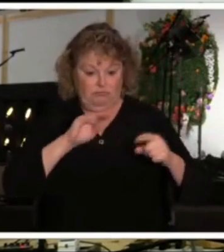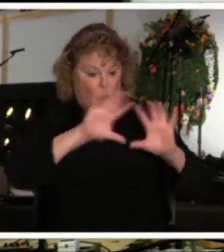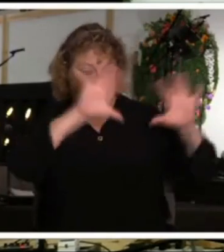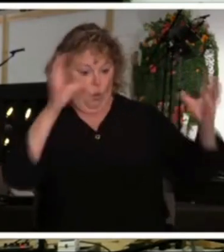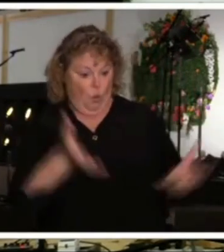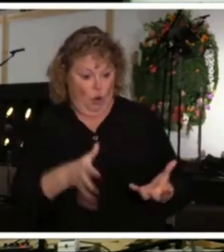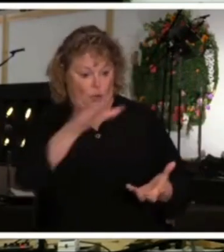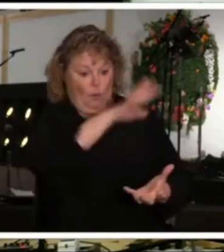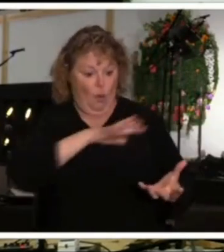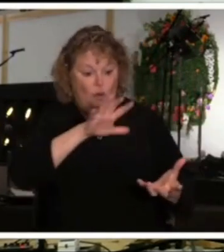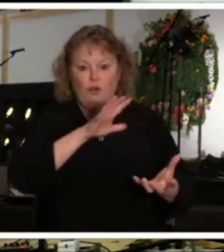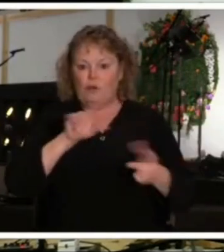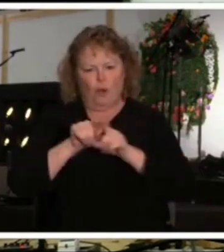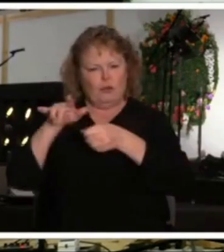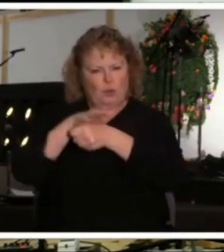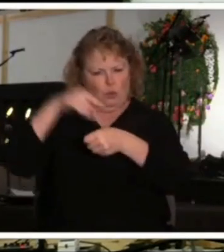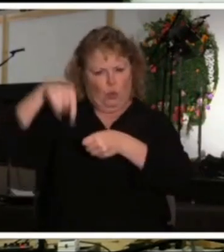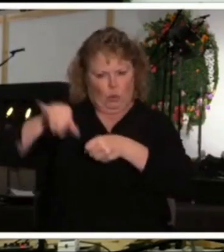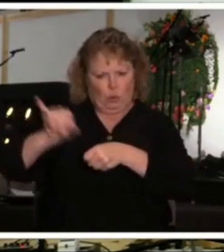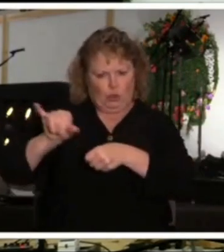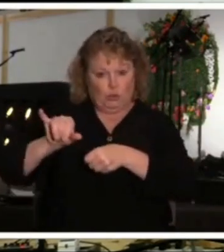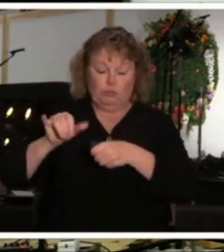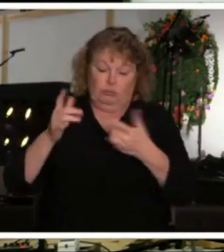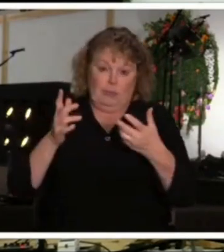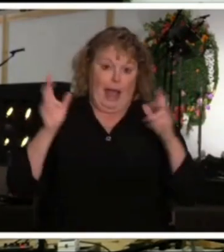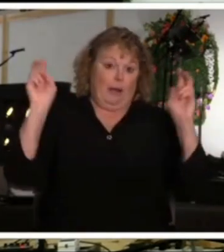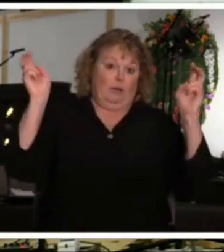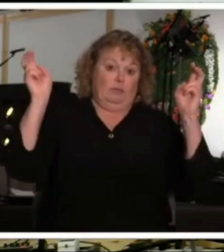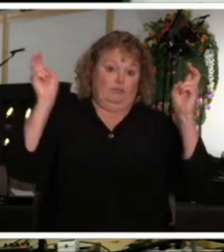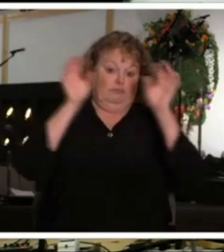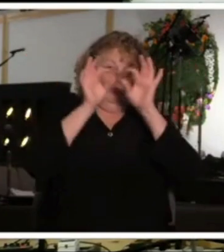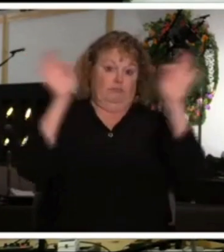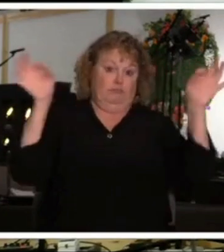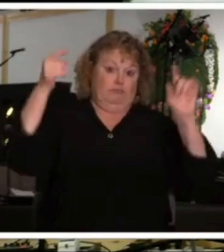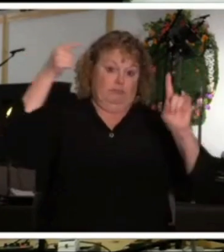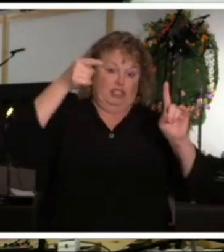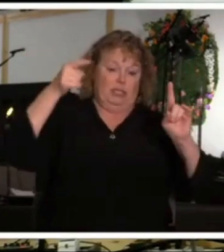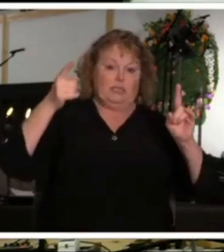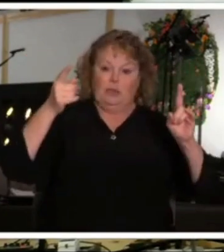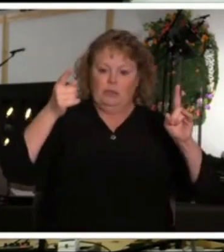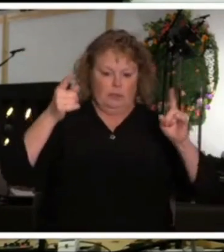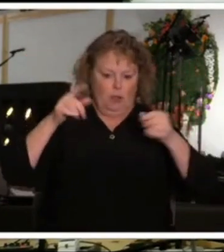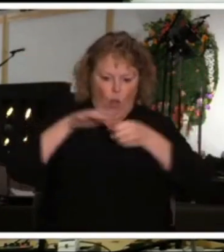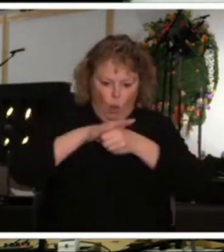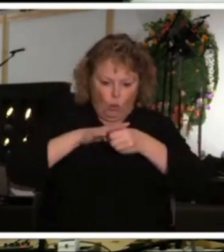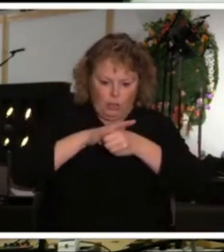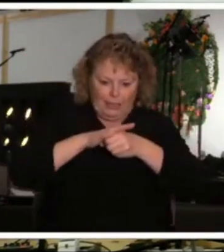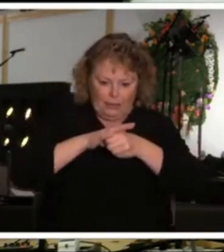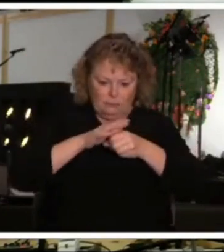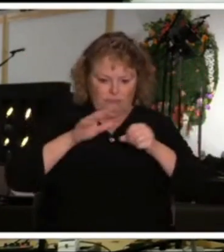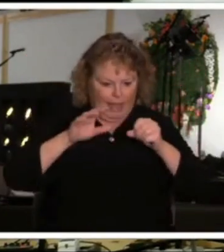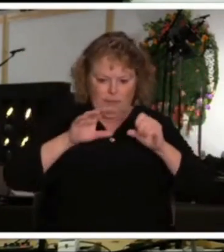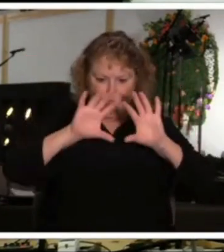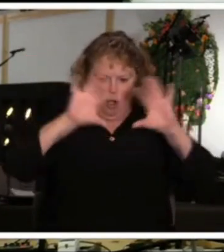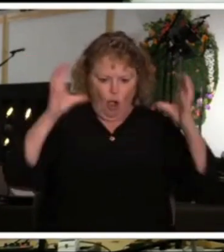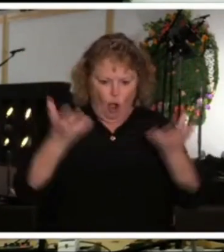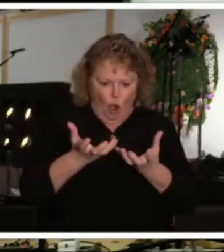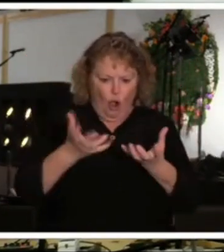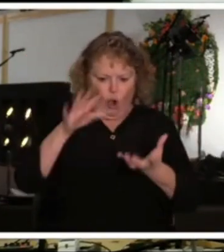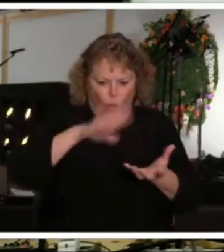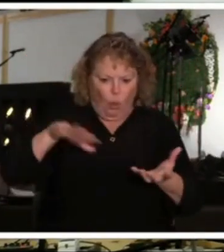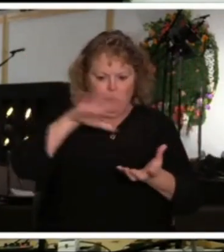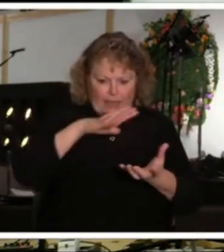vision statement says, from locally to globally, pursuing every heart with the love of Jesus. Today, we're going to